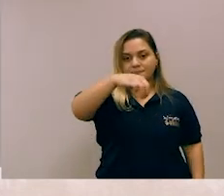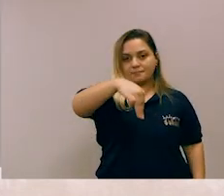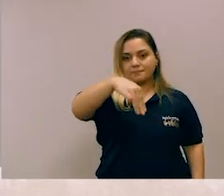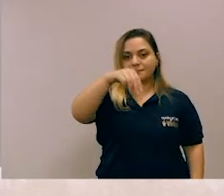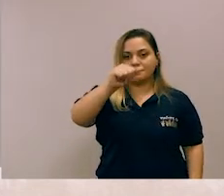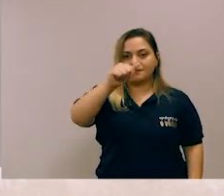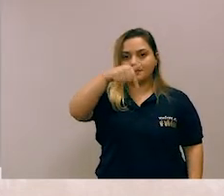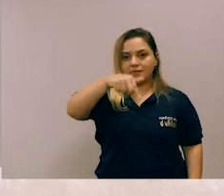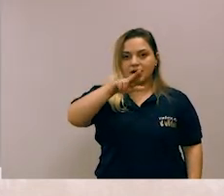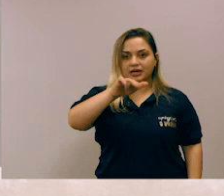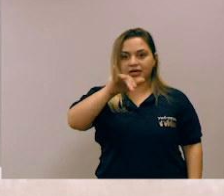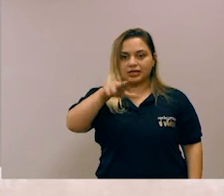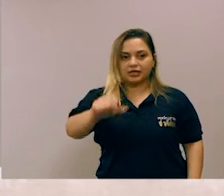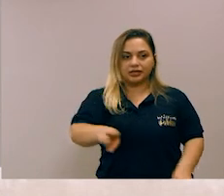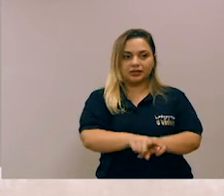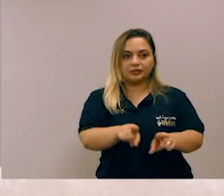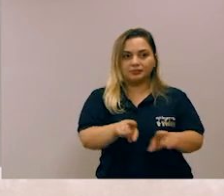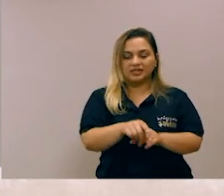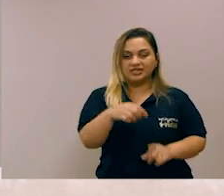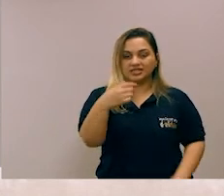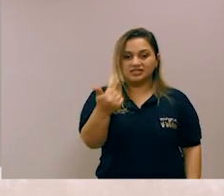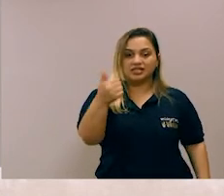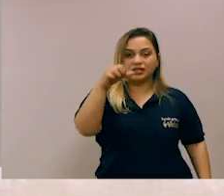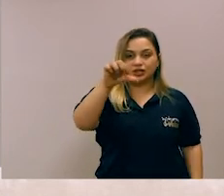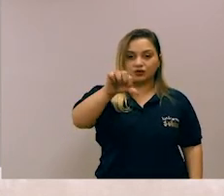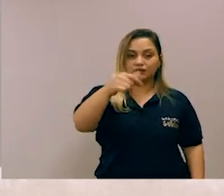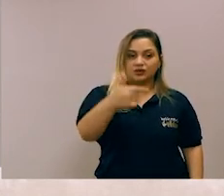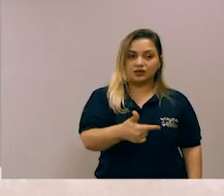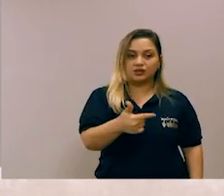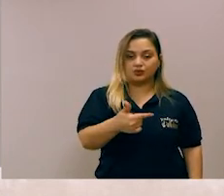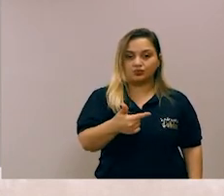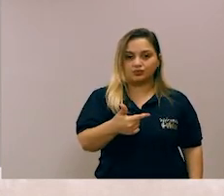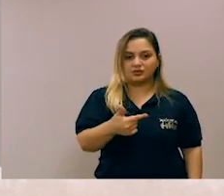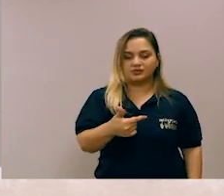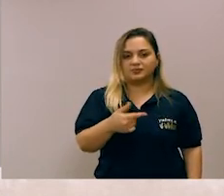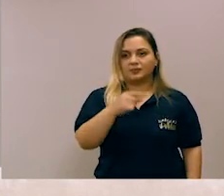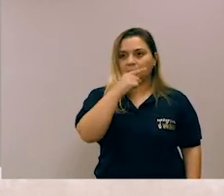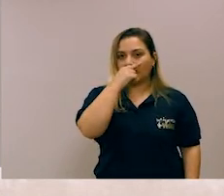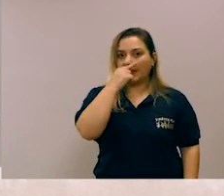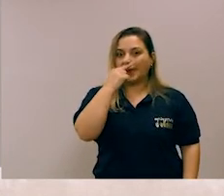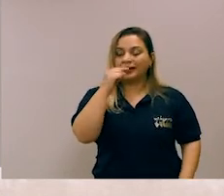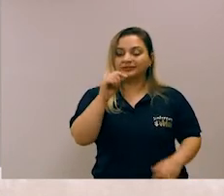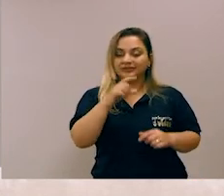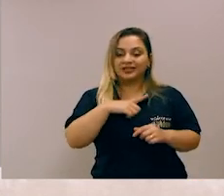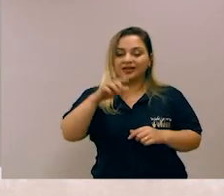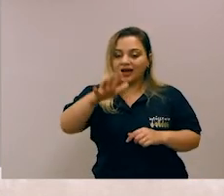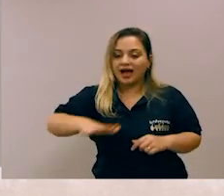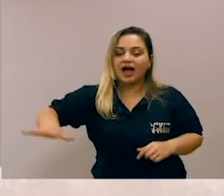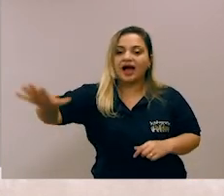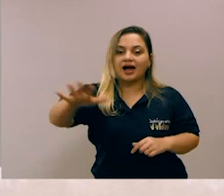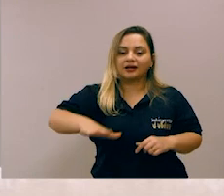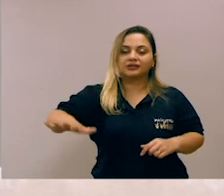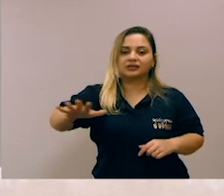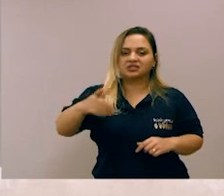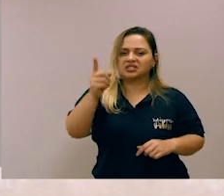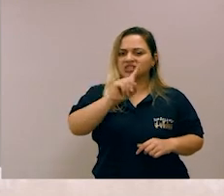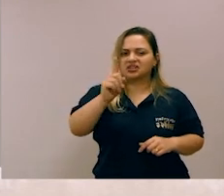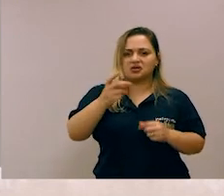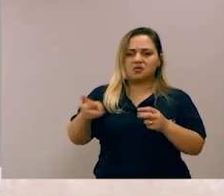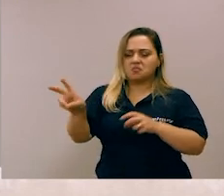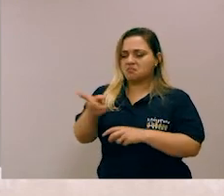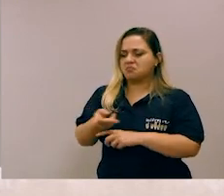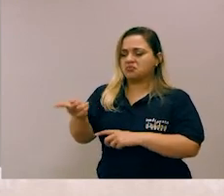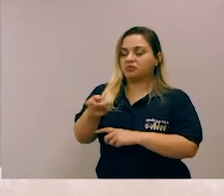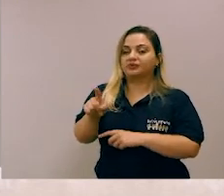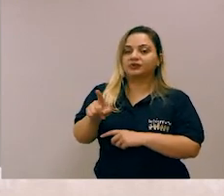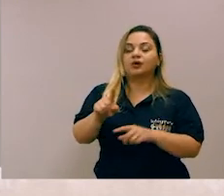several machines and excavation up to 3 meters. So the areas that had not been explored,